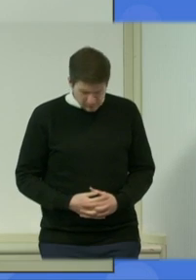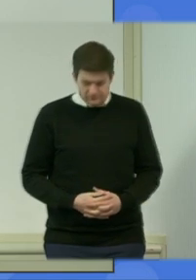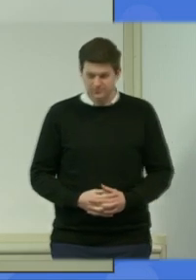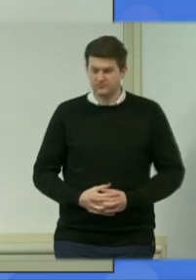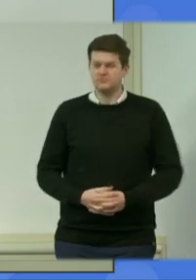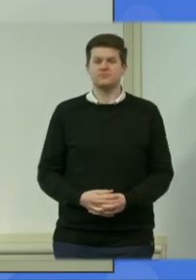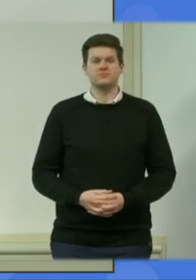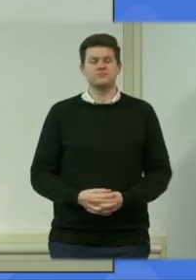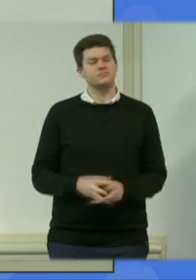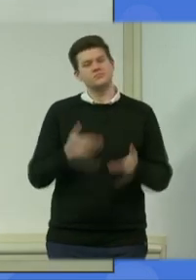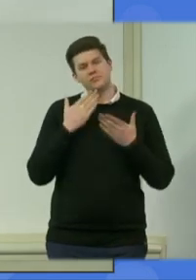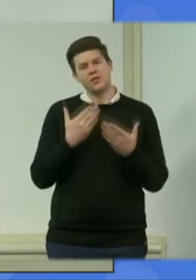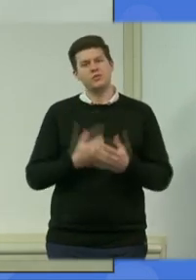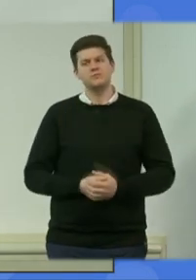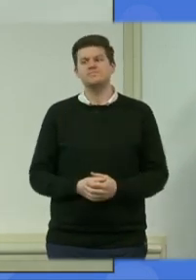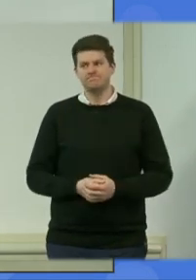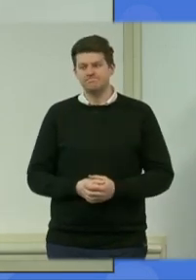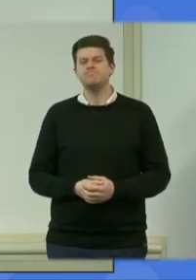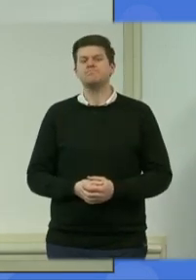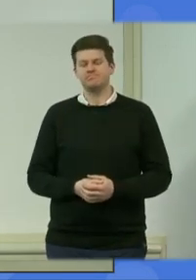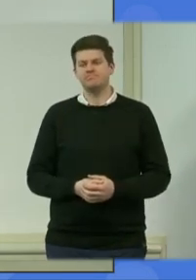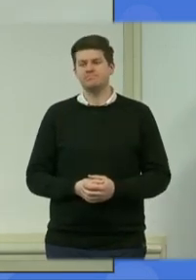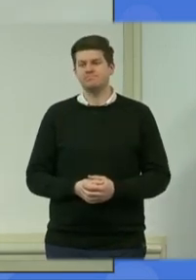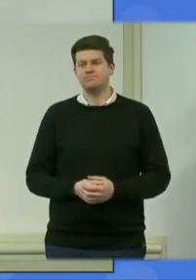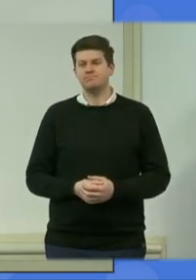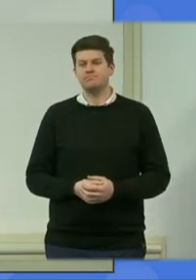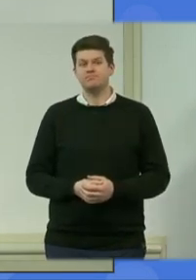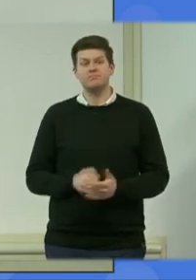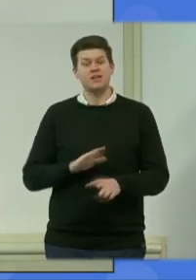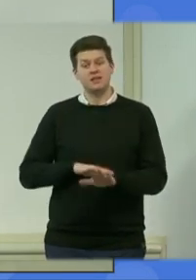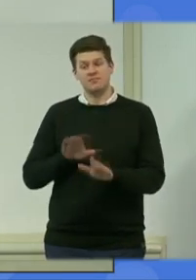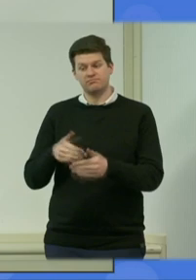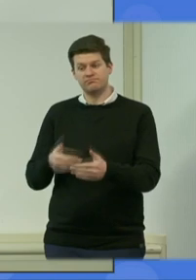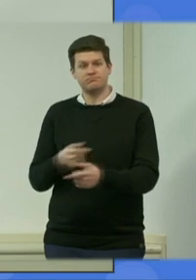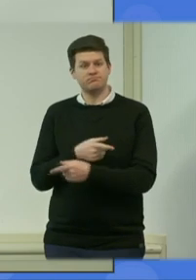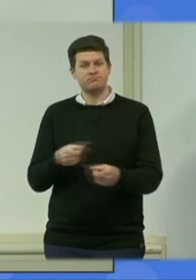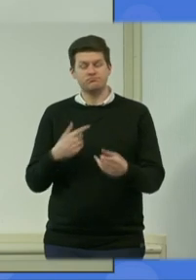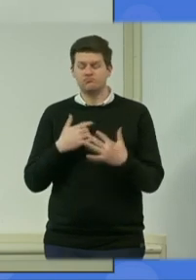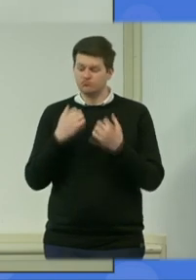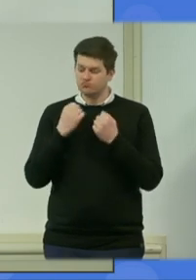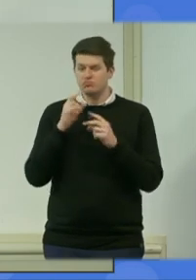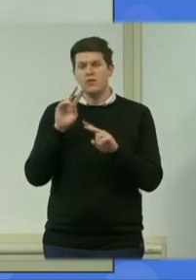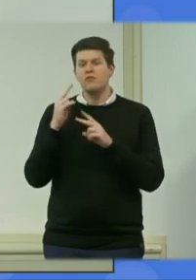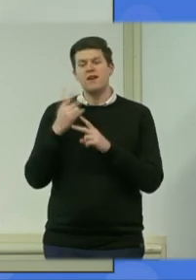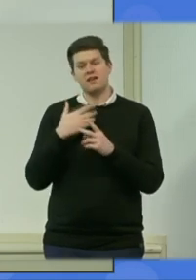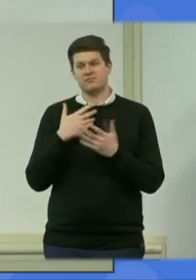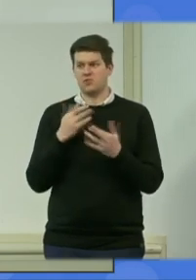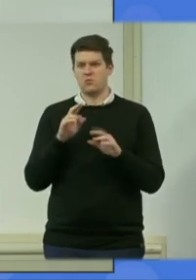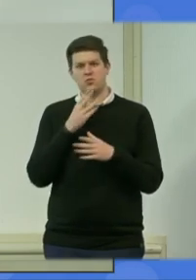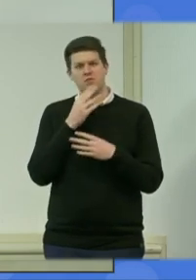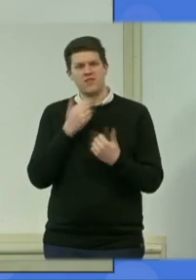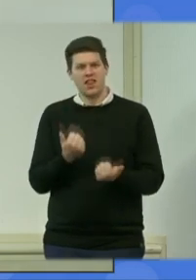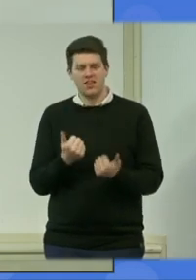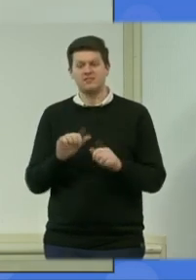Okay, thank you. Again, I hope that reflection time was useful. You may or may not be delighted to know the next thing we're going to do is have a